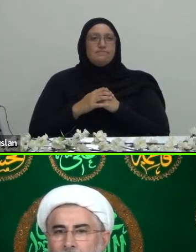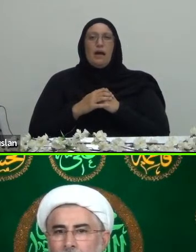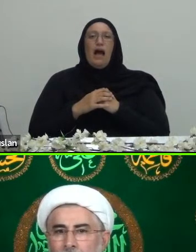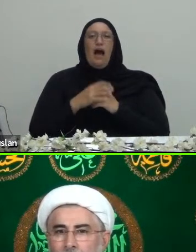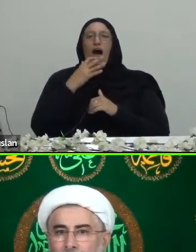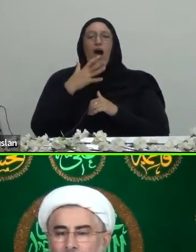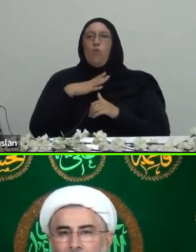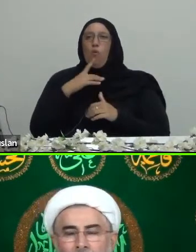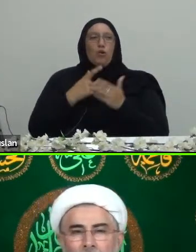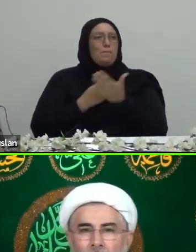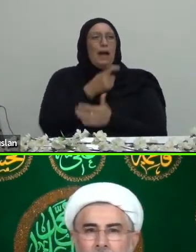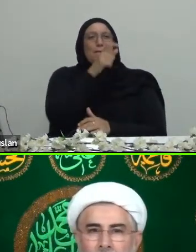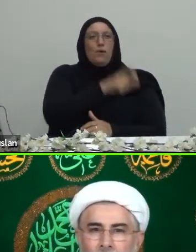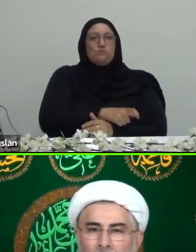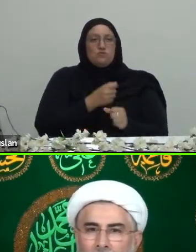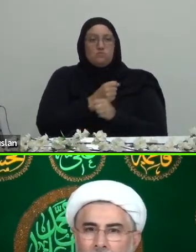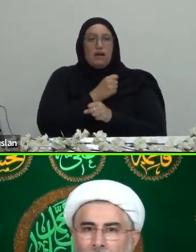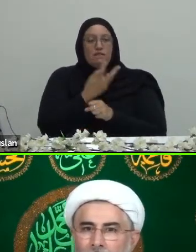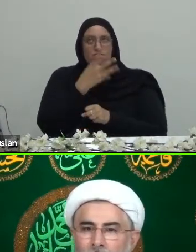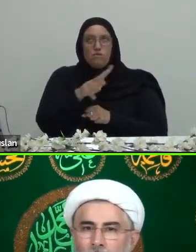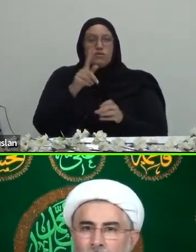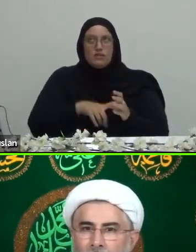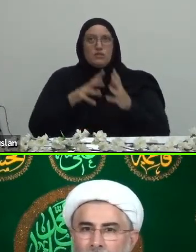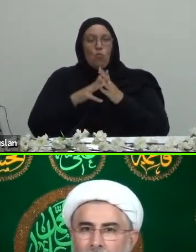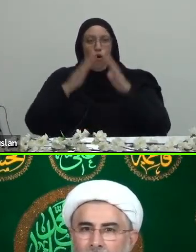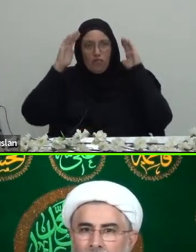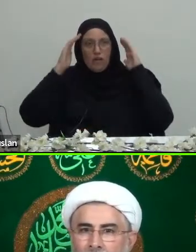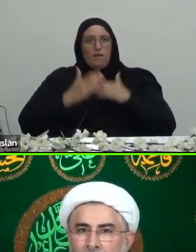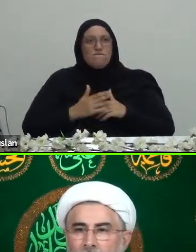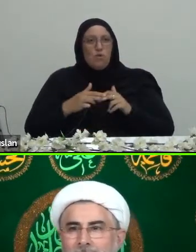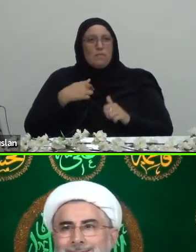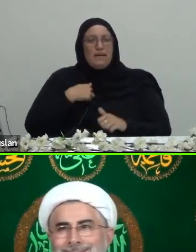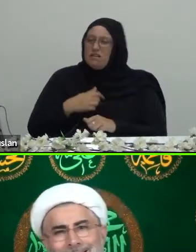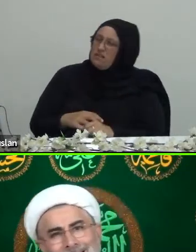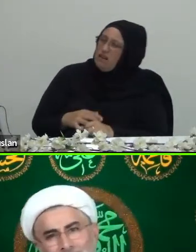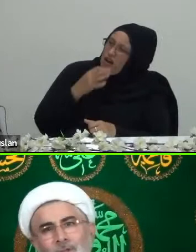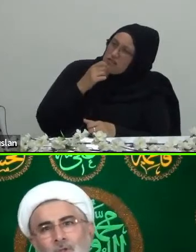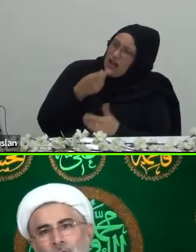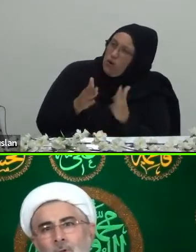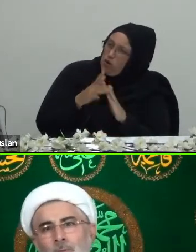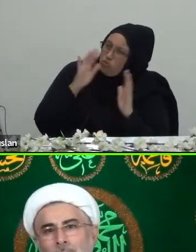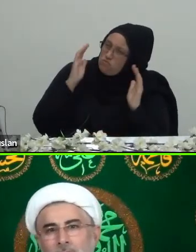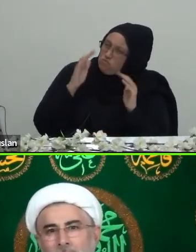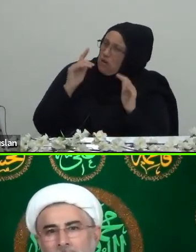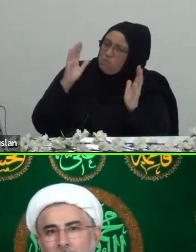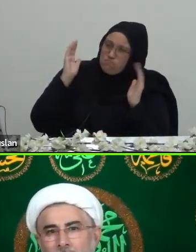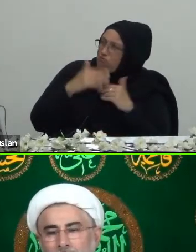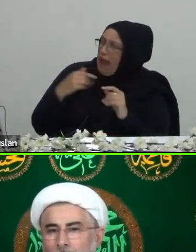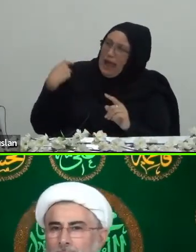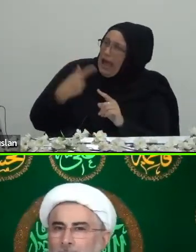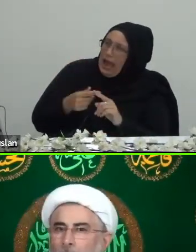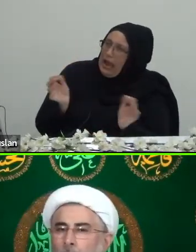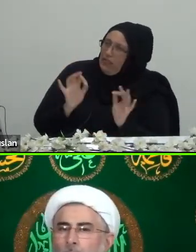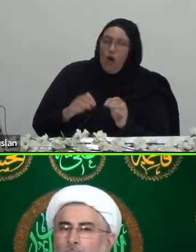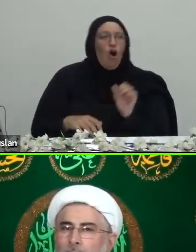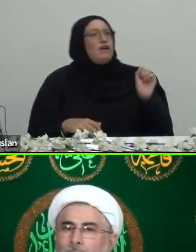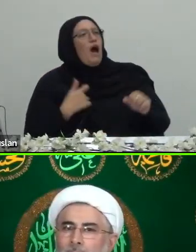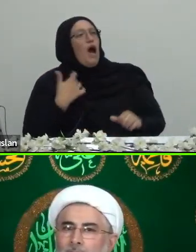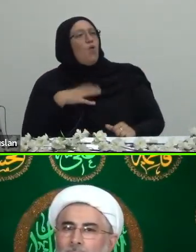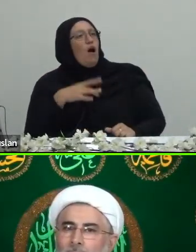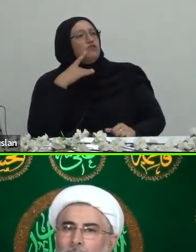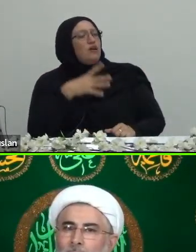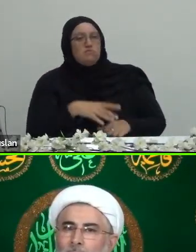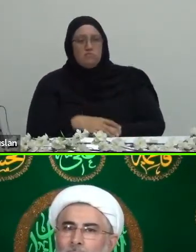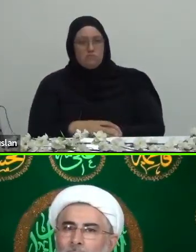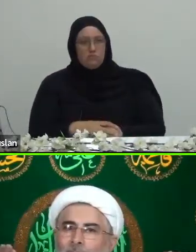years of salat for me. I said, but Haji, haven't you been praying? She says, yes, but just to be on a safe side. Who are you